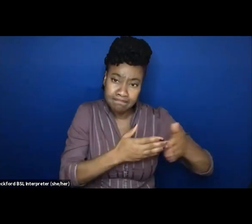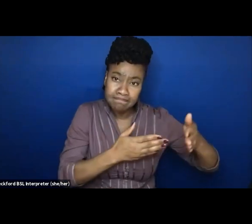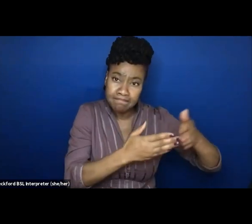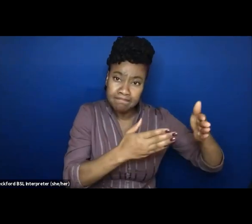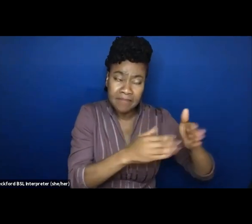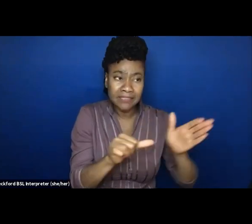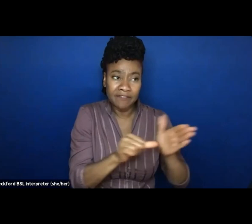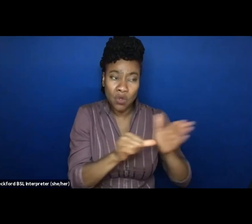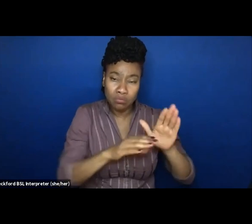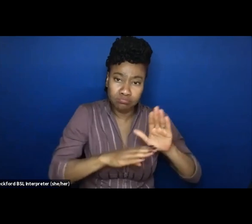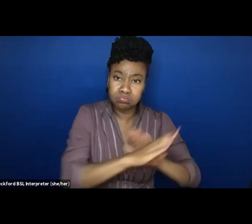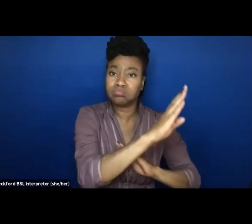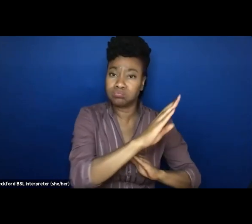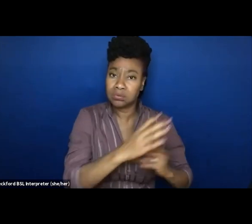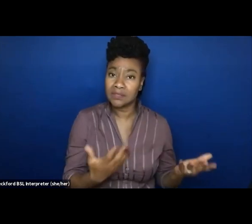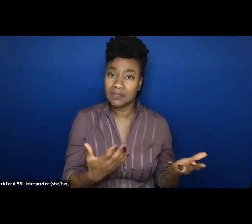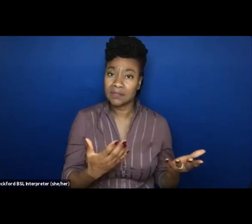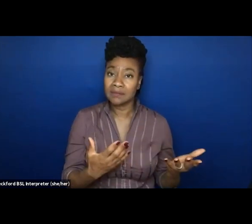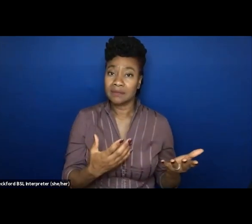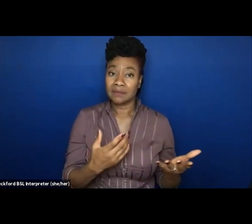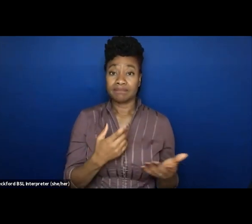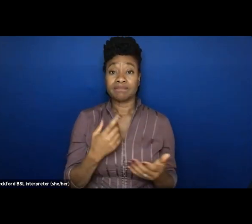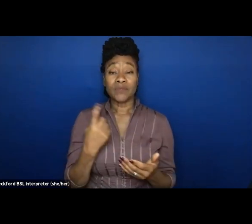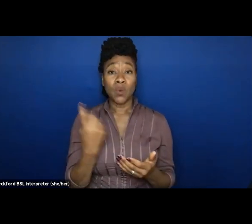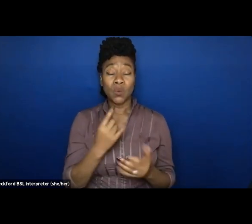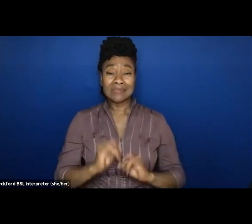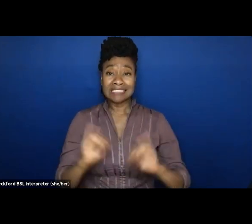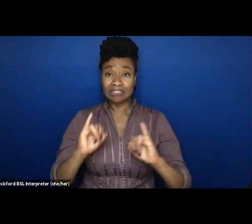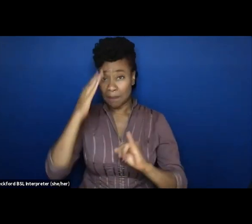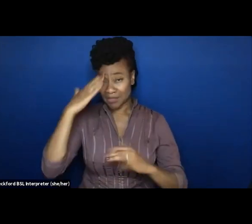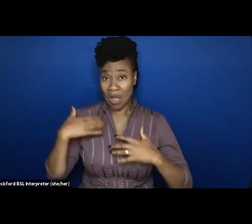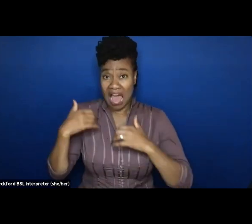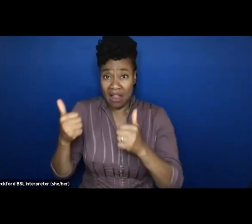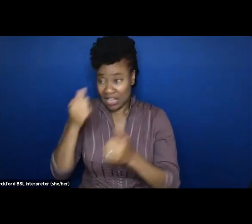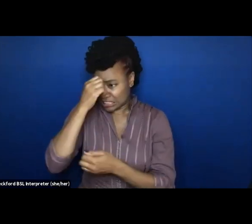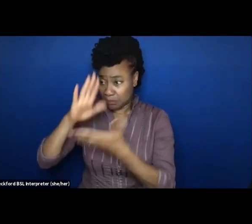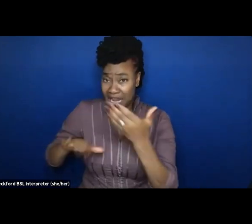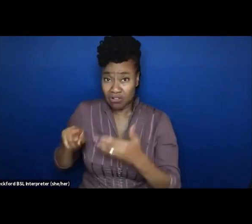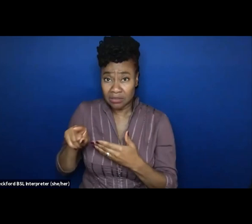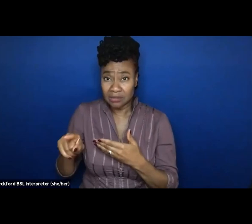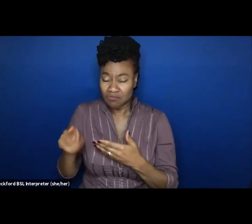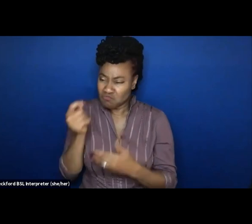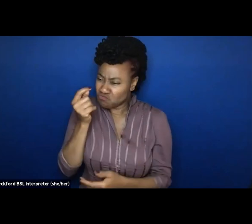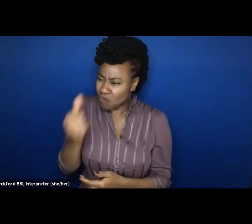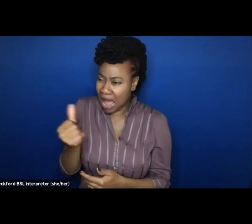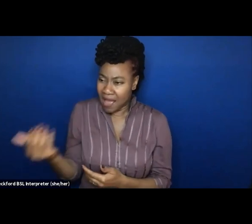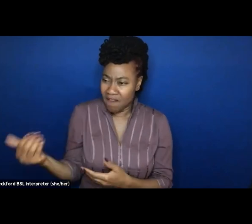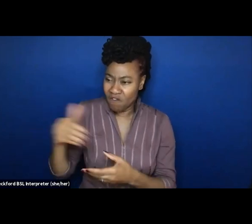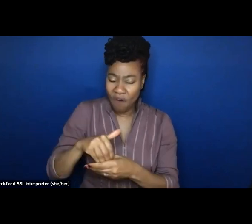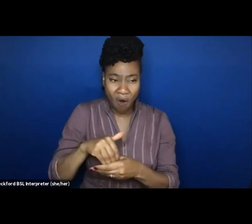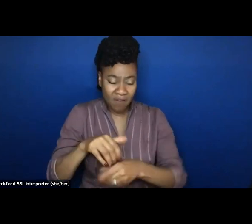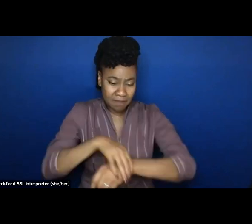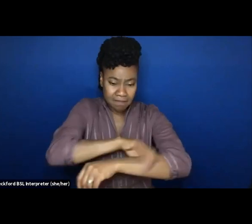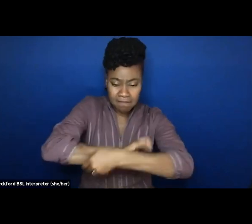They, like those with lived experience and of serious mental illness, rarely get the platform to be the drivers of change